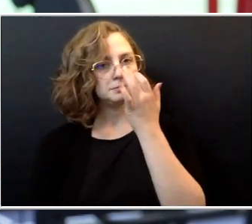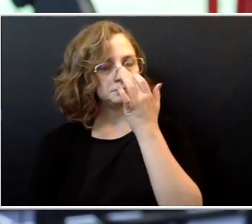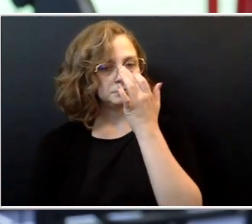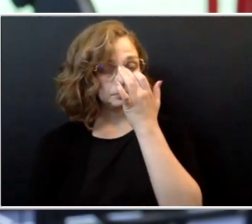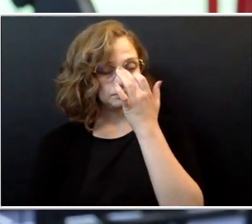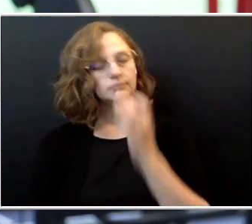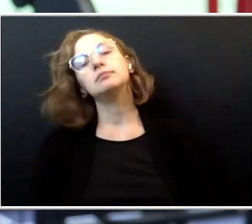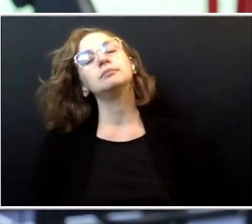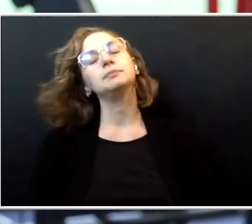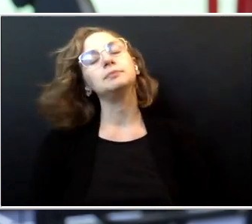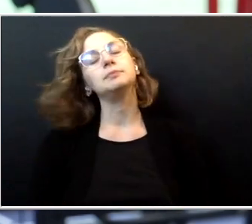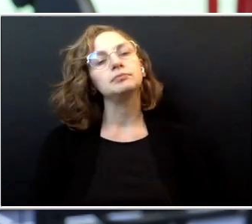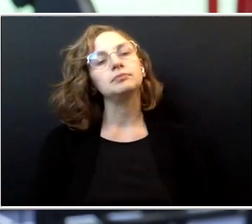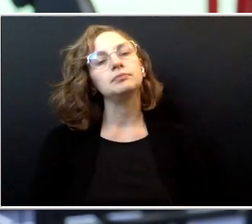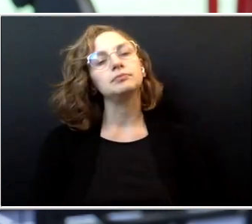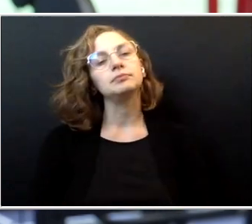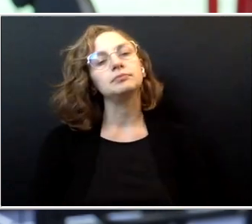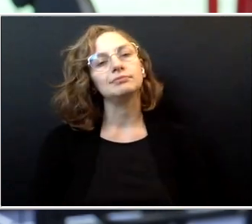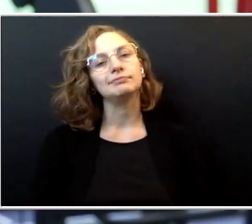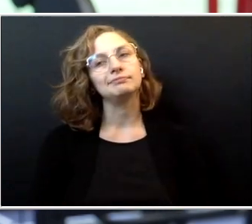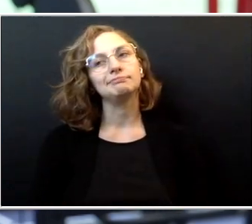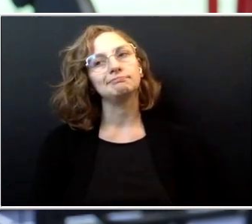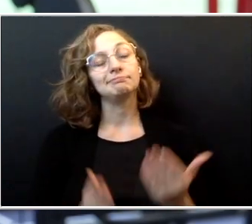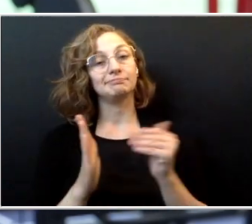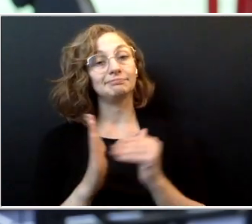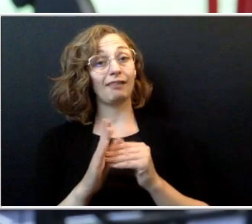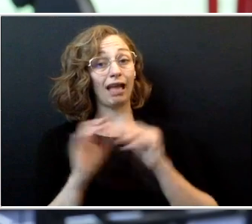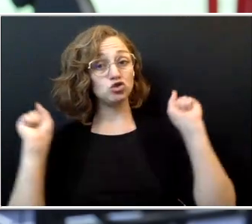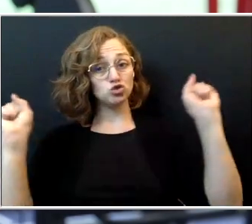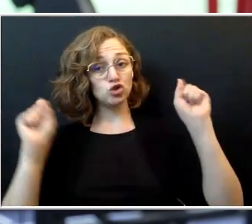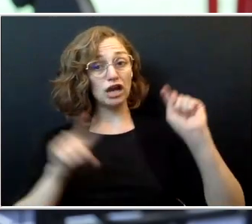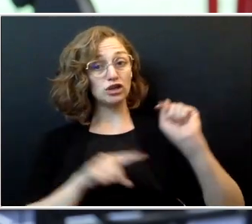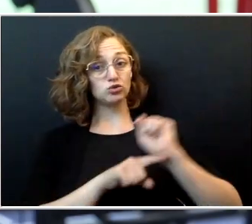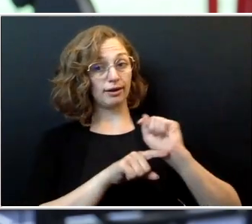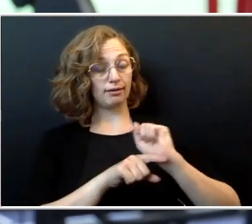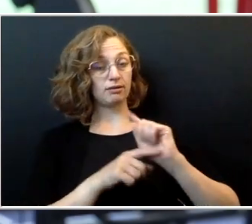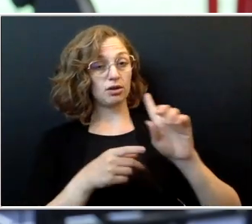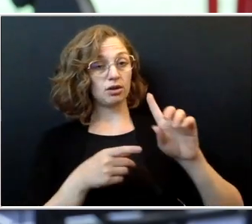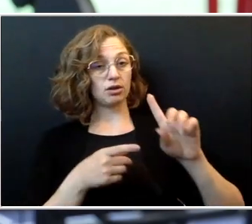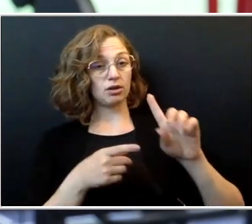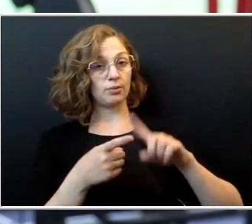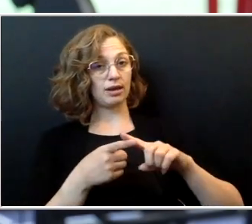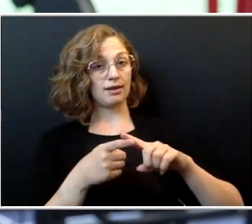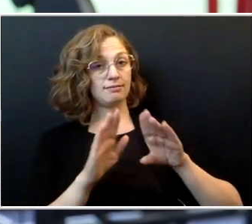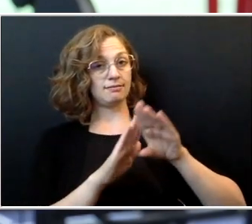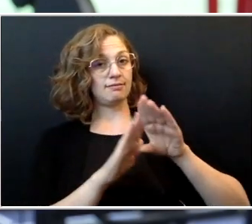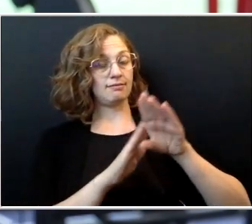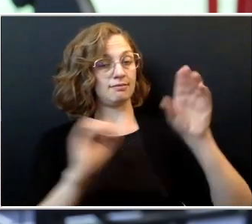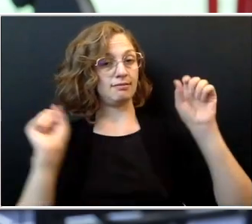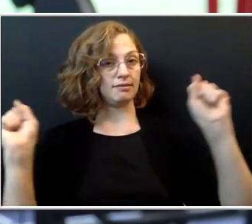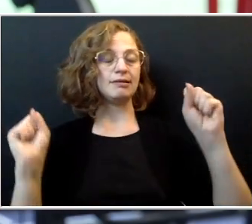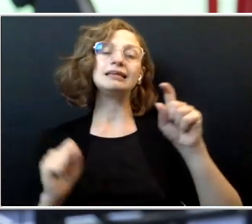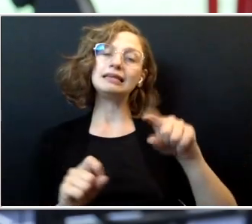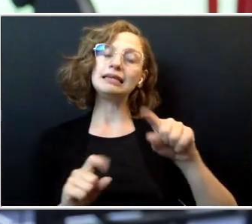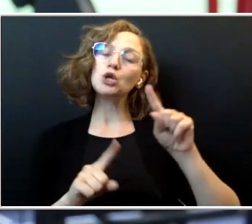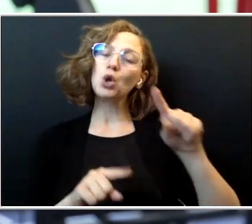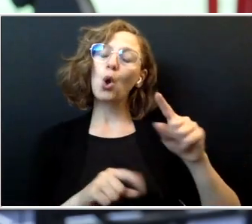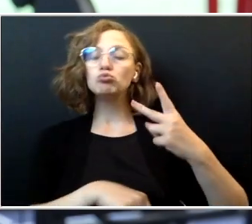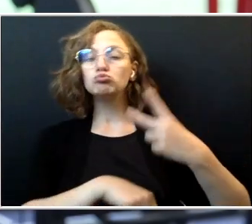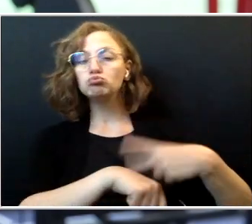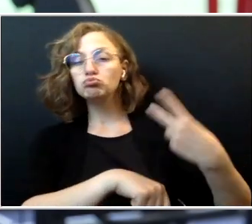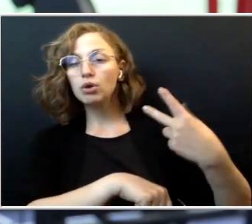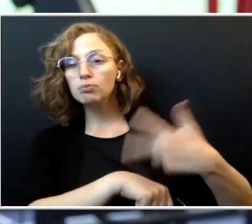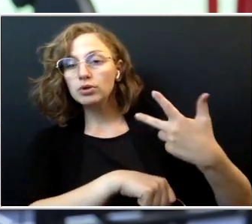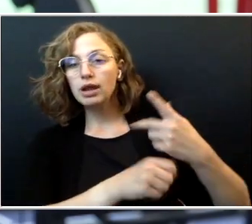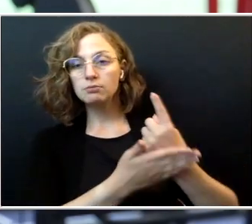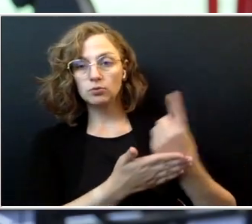So again, like with strength training, when you're trying to build strength, you're going to need to go 2 to 3 times a week to start out with. Again, just 1 time a